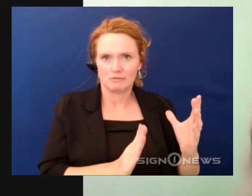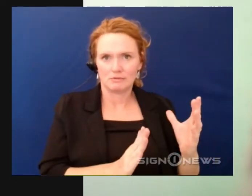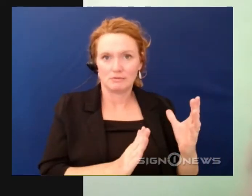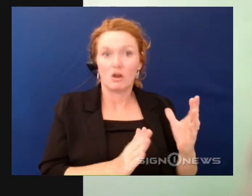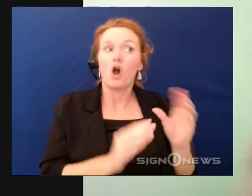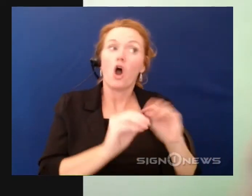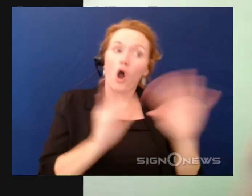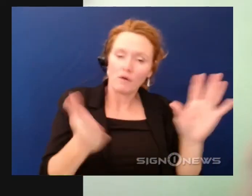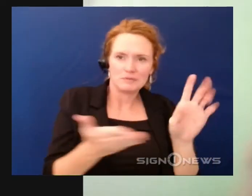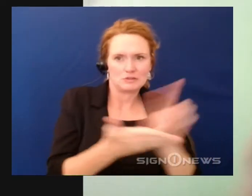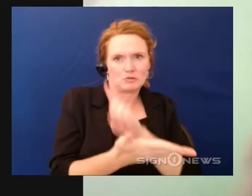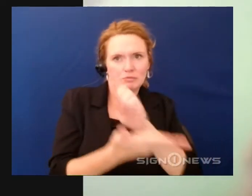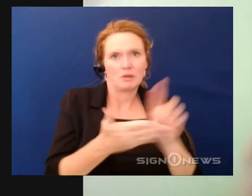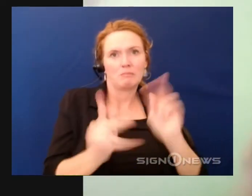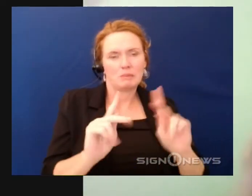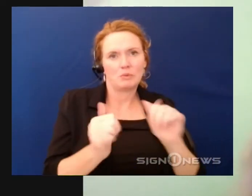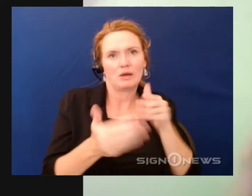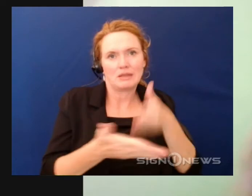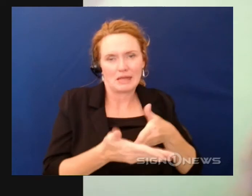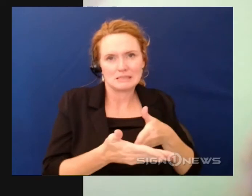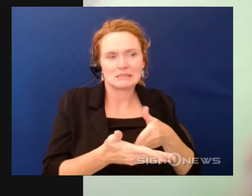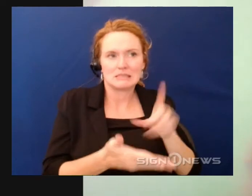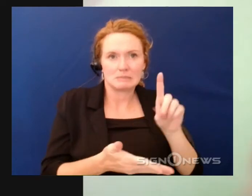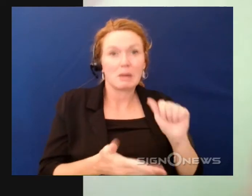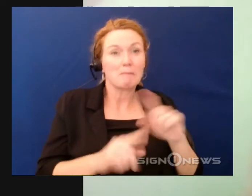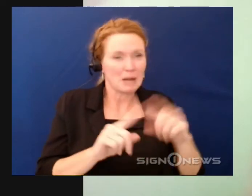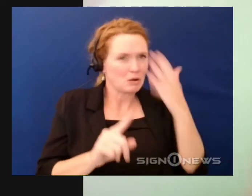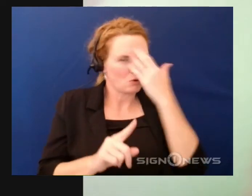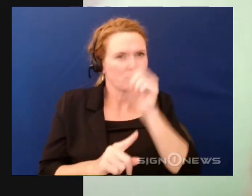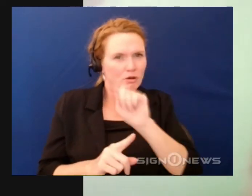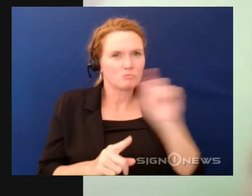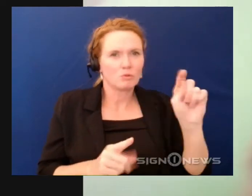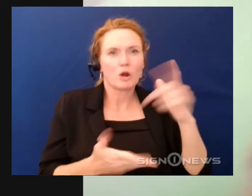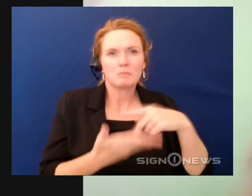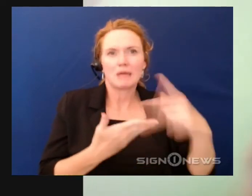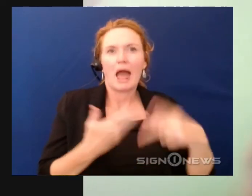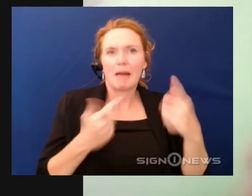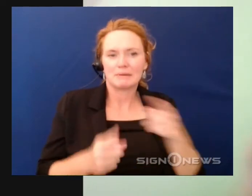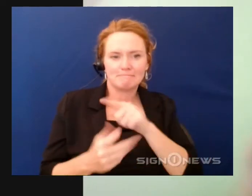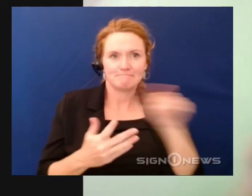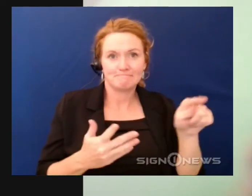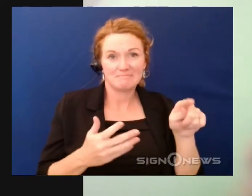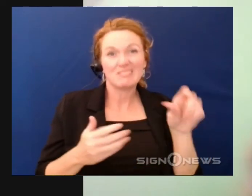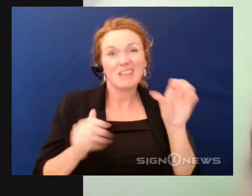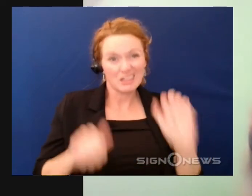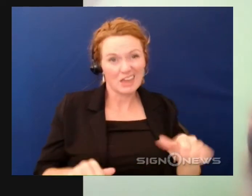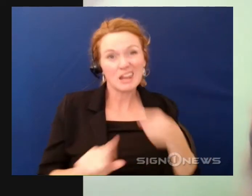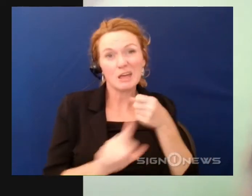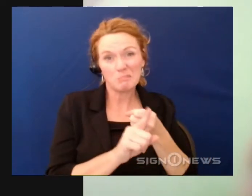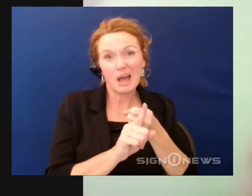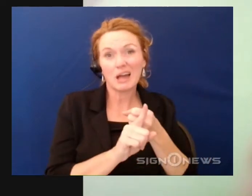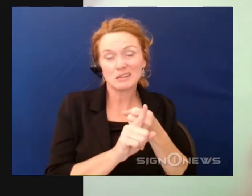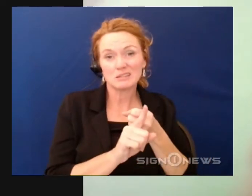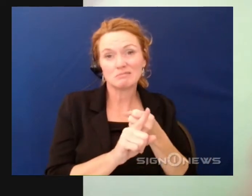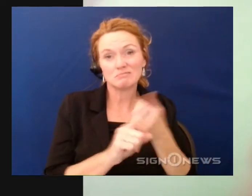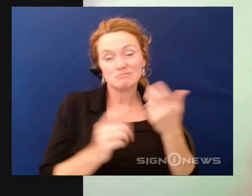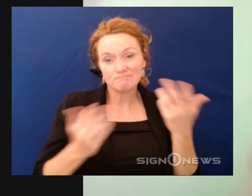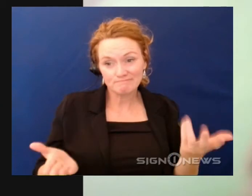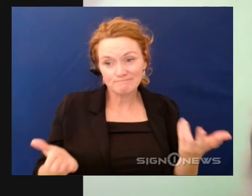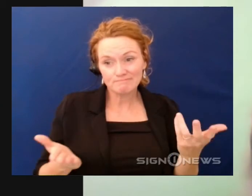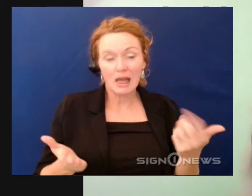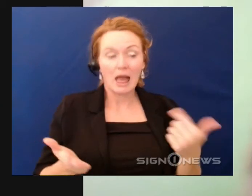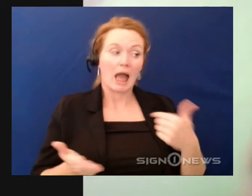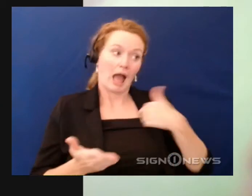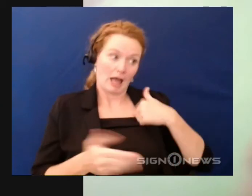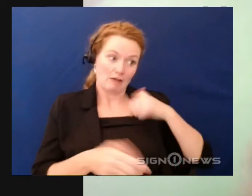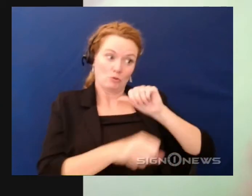against people with disabilities, but I do know they exist out there. And so that you can be impacted that way. That said, I have worked with people who've